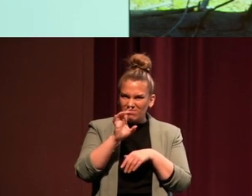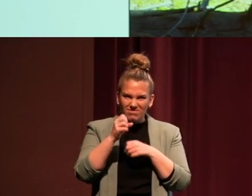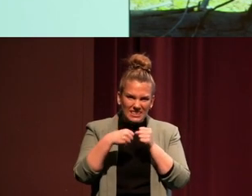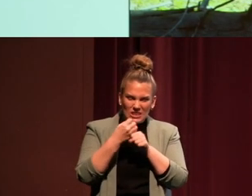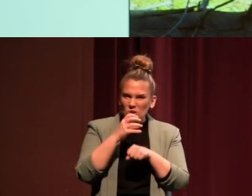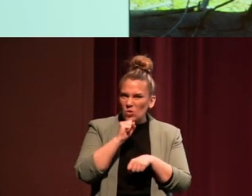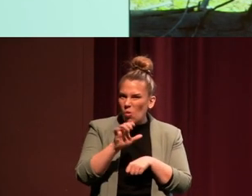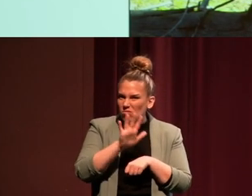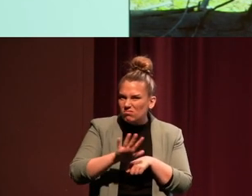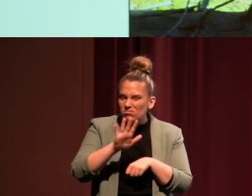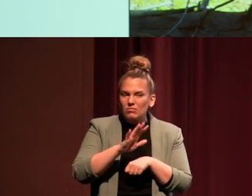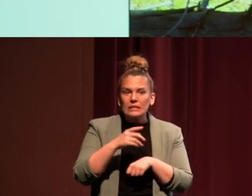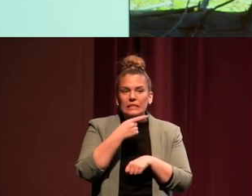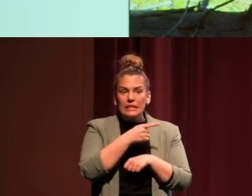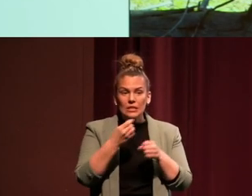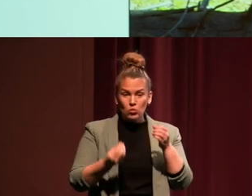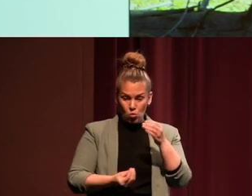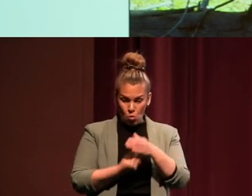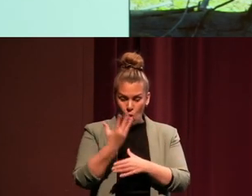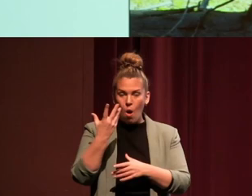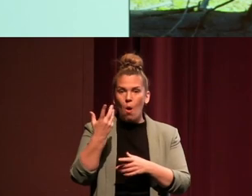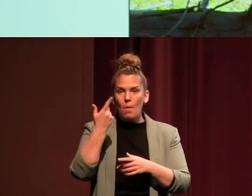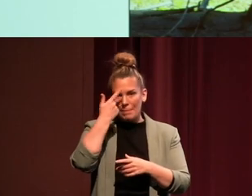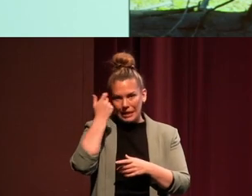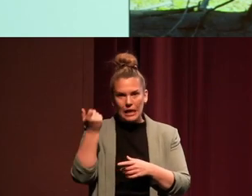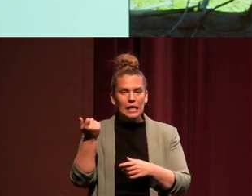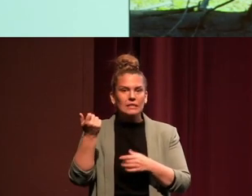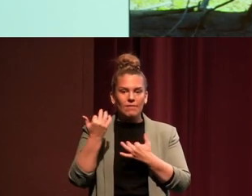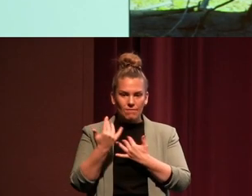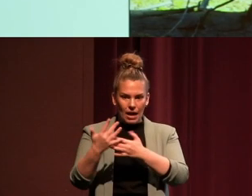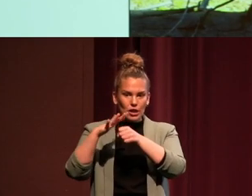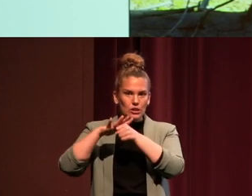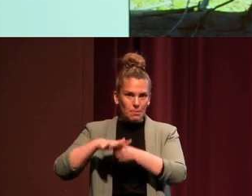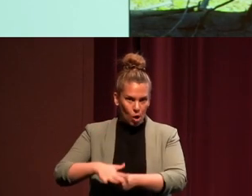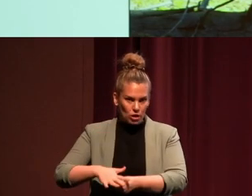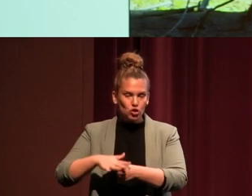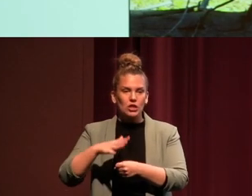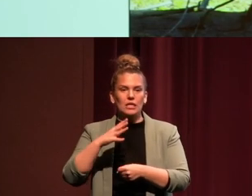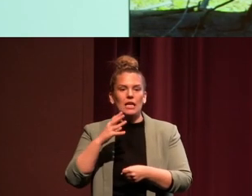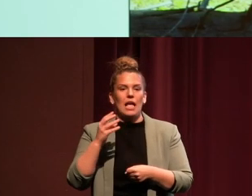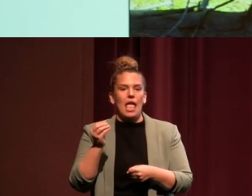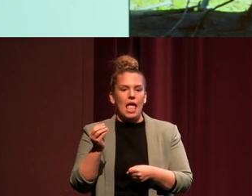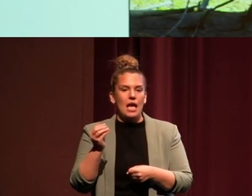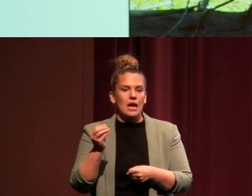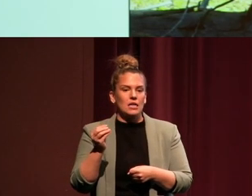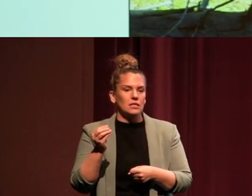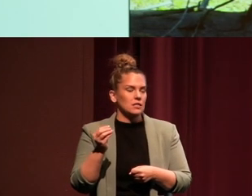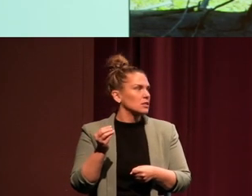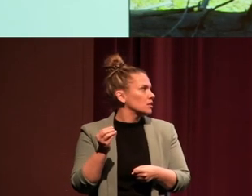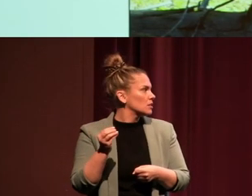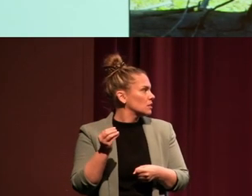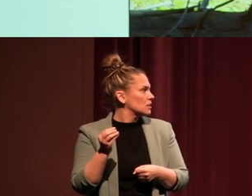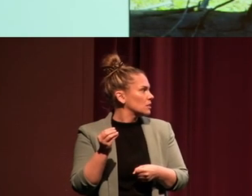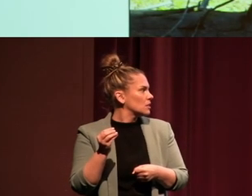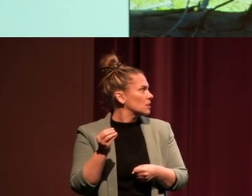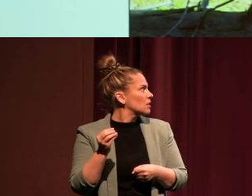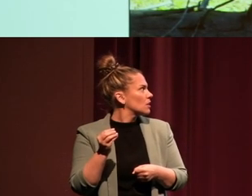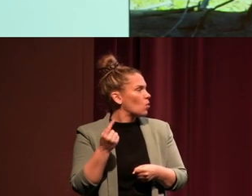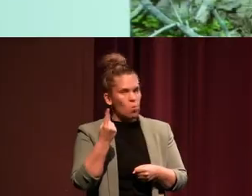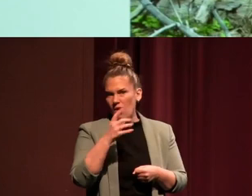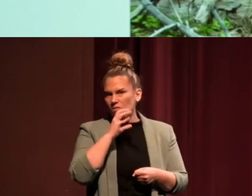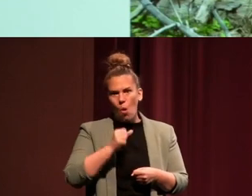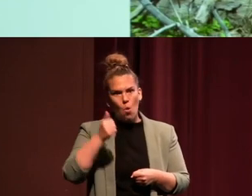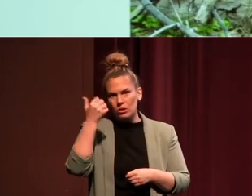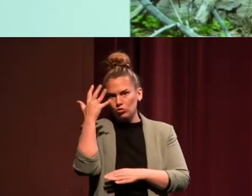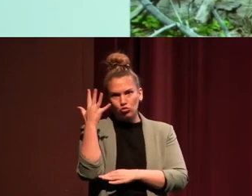absence of fire because of fire suppression, and it's competing with the older 300-year-old pines in the stand. So here's the